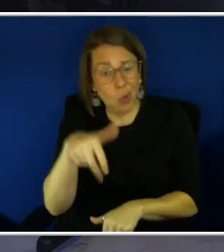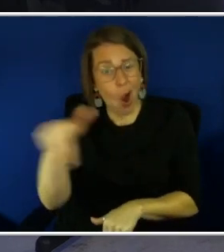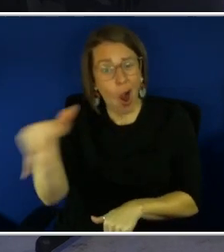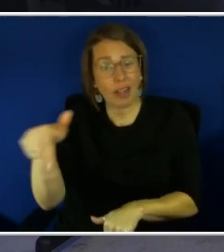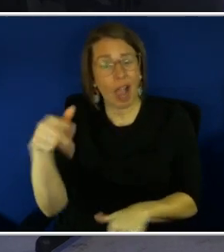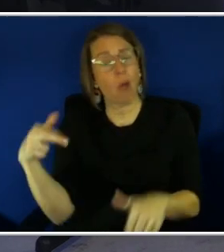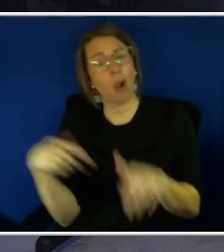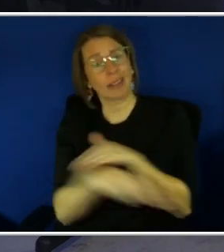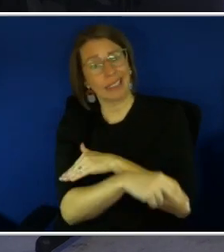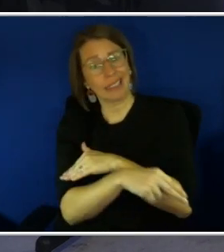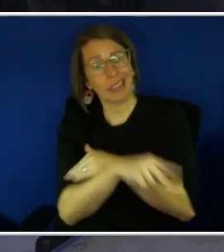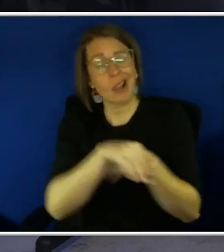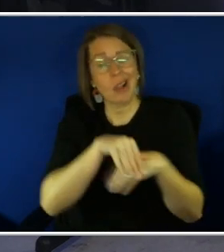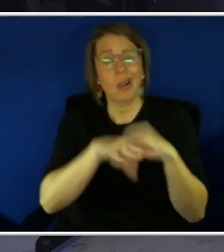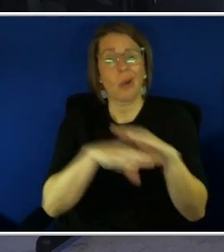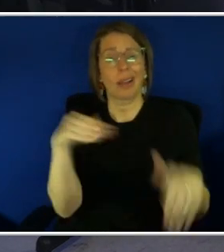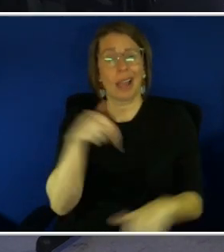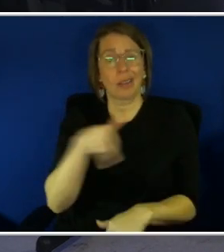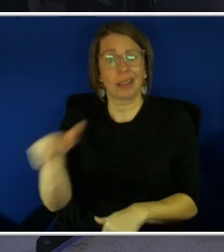out. Man, So- okay, right there.